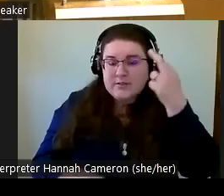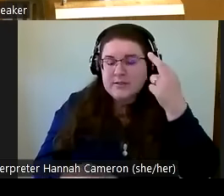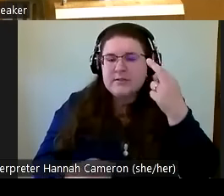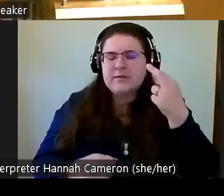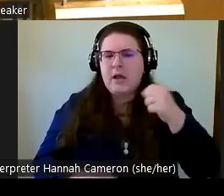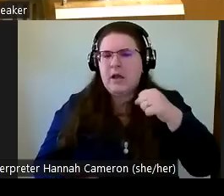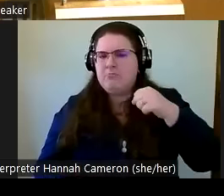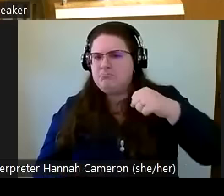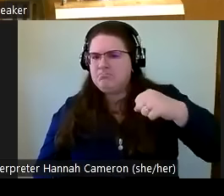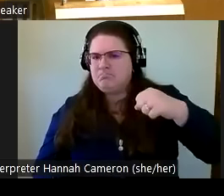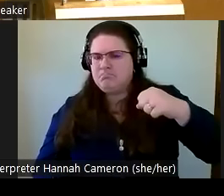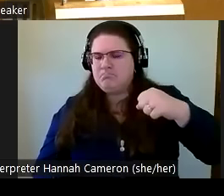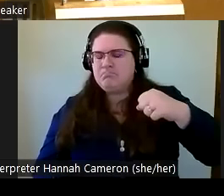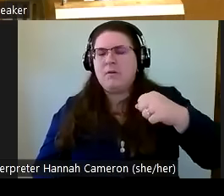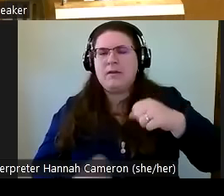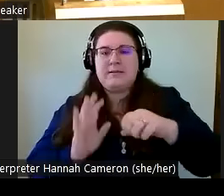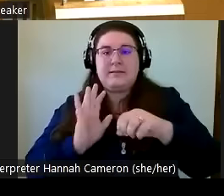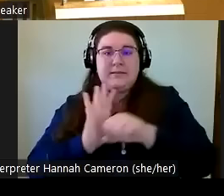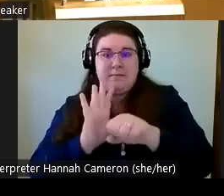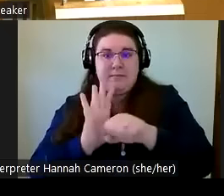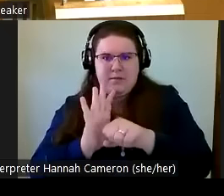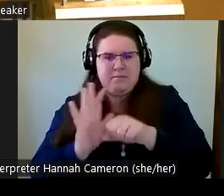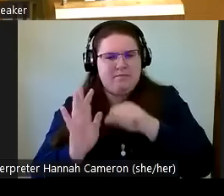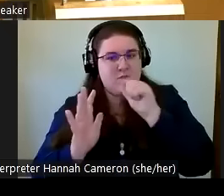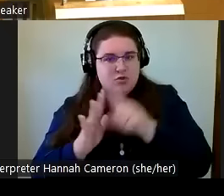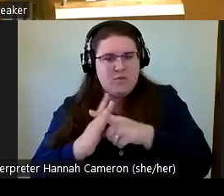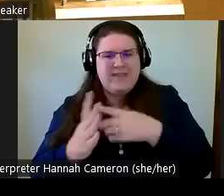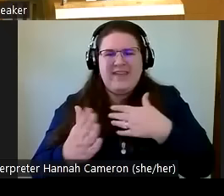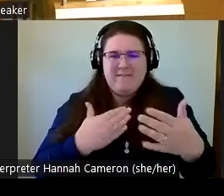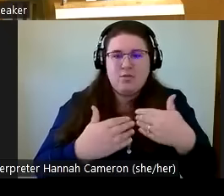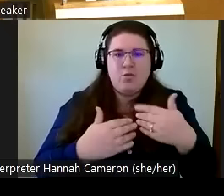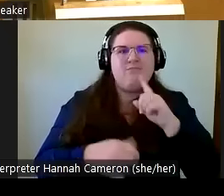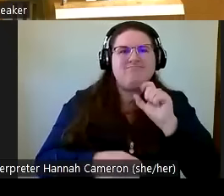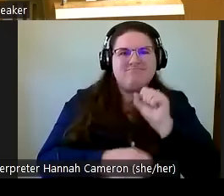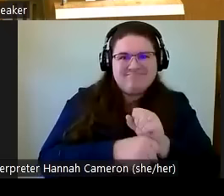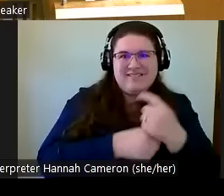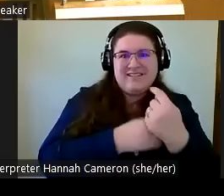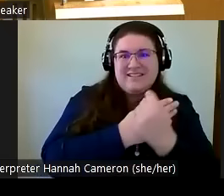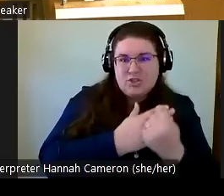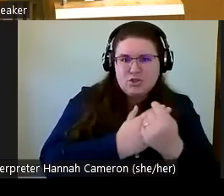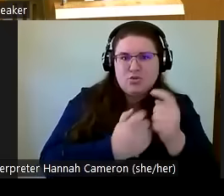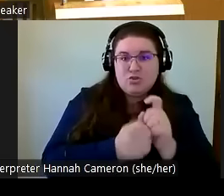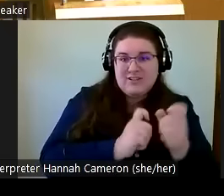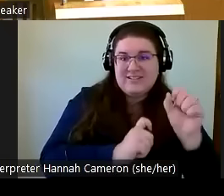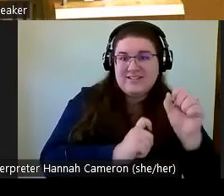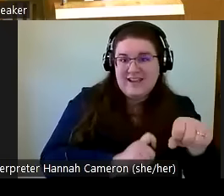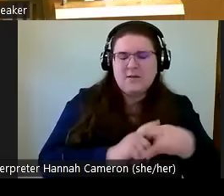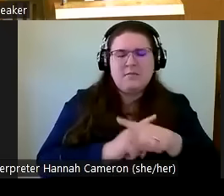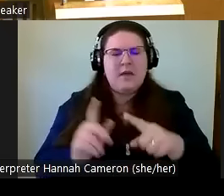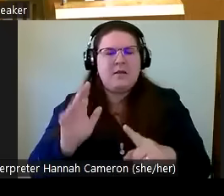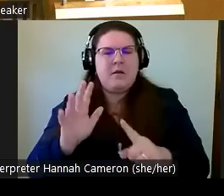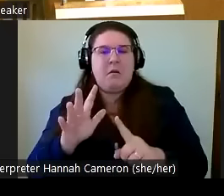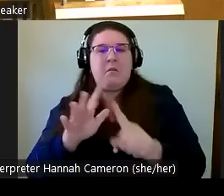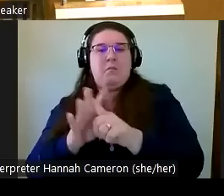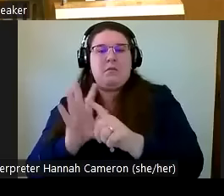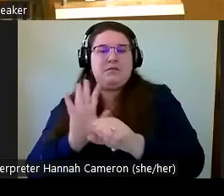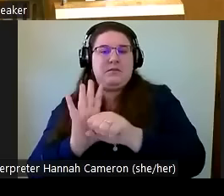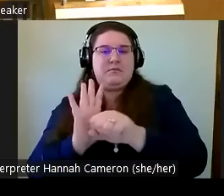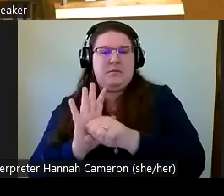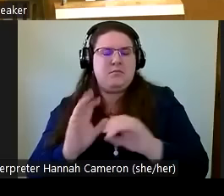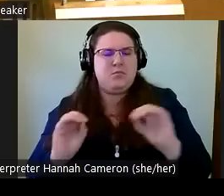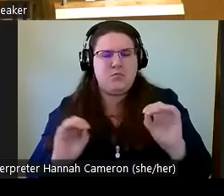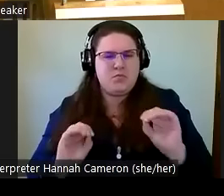of pathology despite having the changes in their tissue. So this has been adopted beyond the Alzheimer's